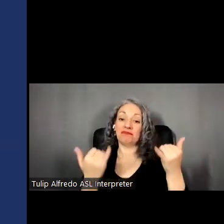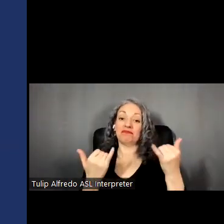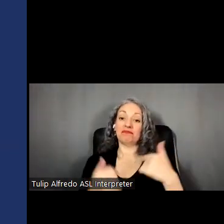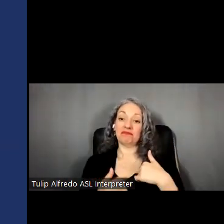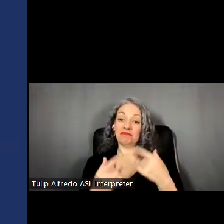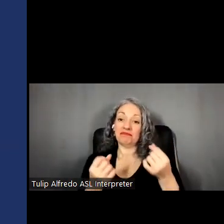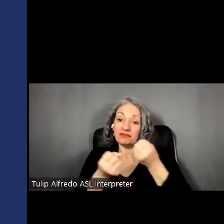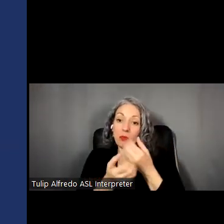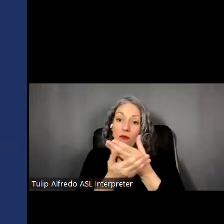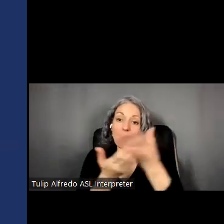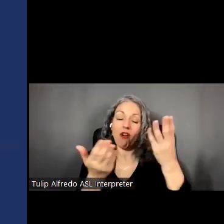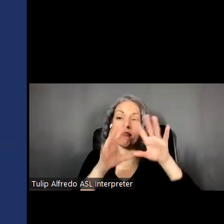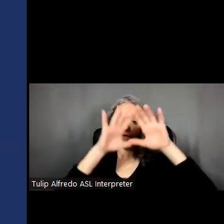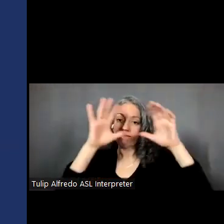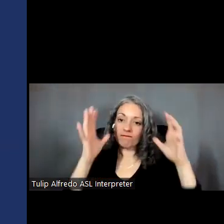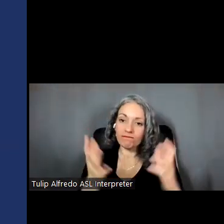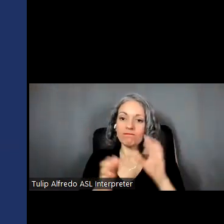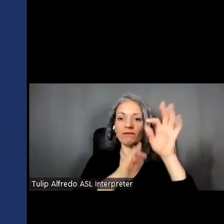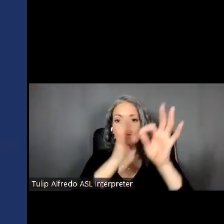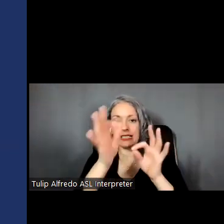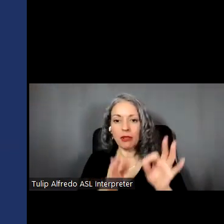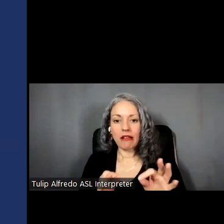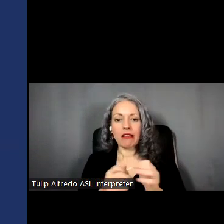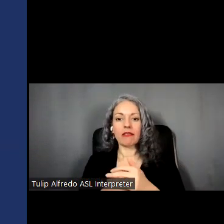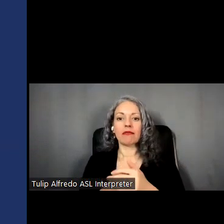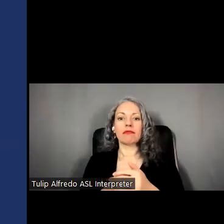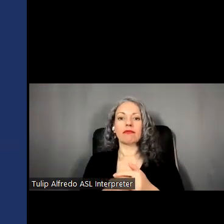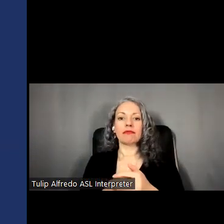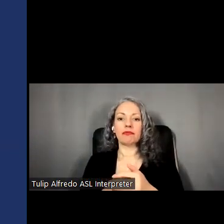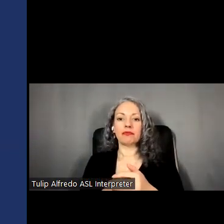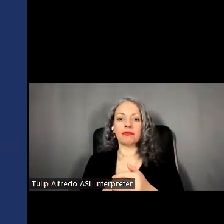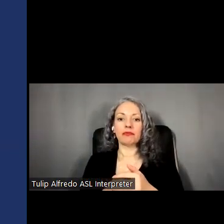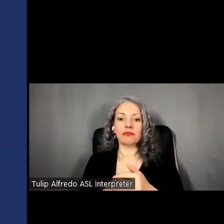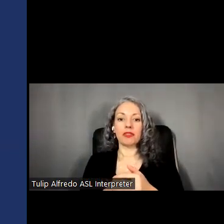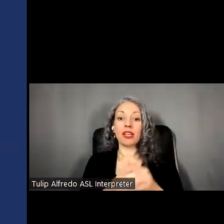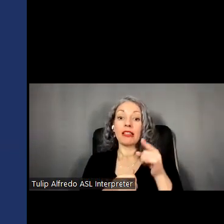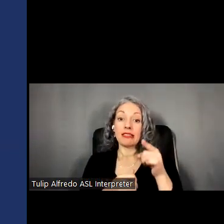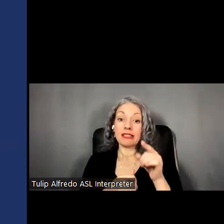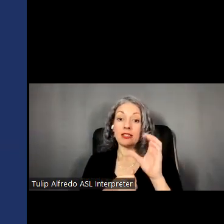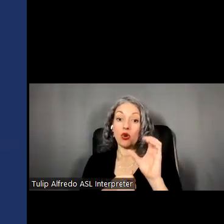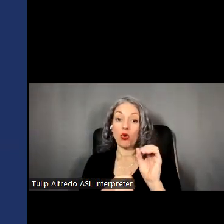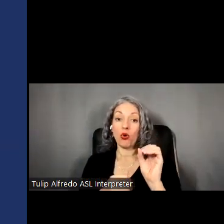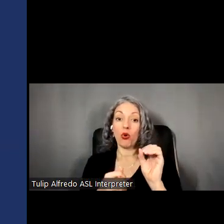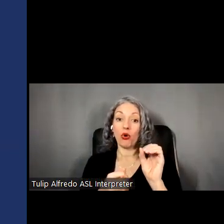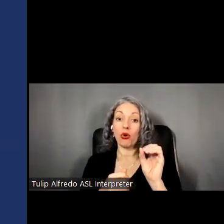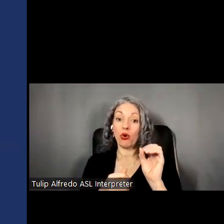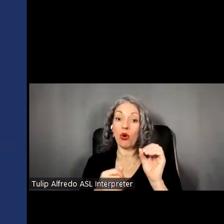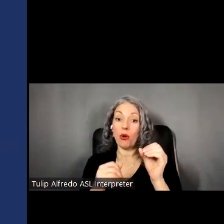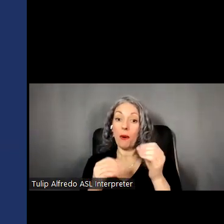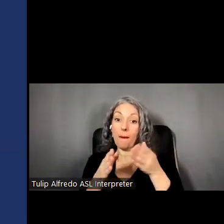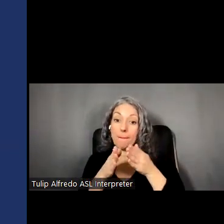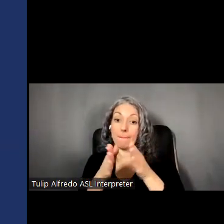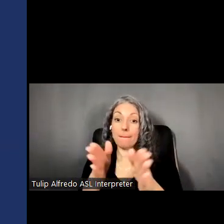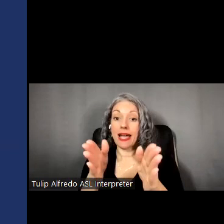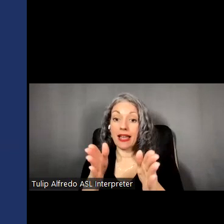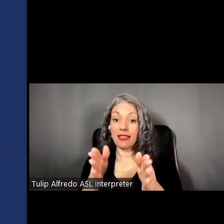an overview of an initiative called PATH, which is a major initiative under CalAIM. And we can go